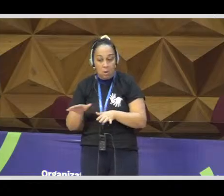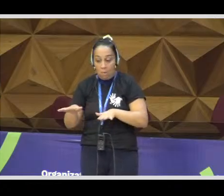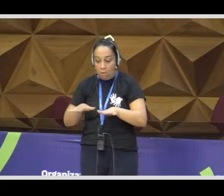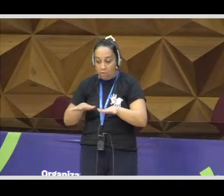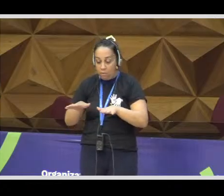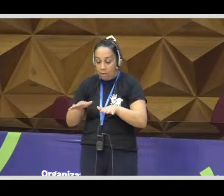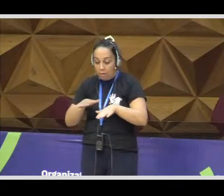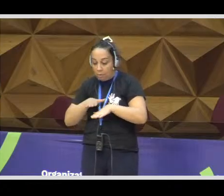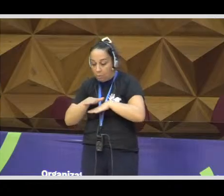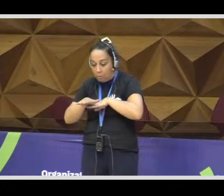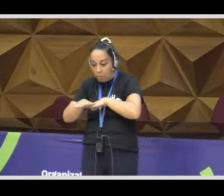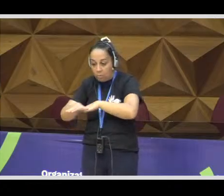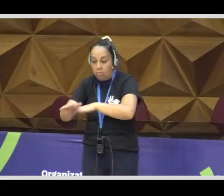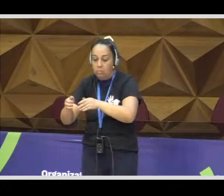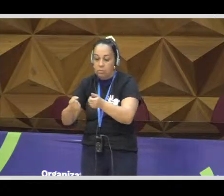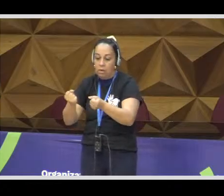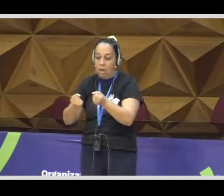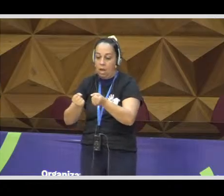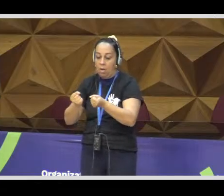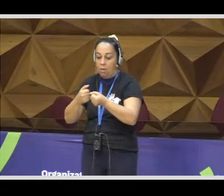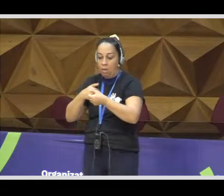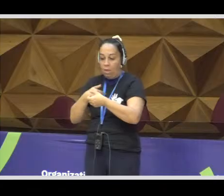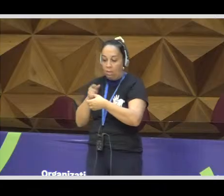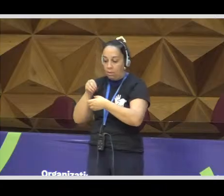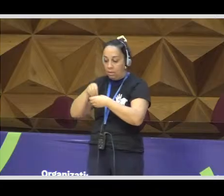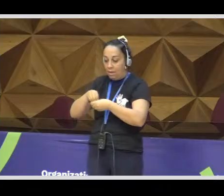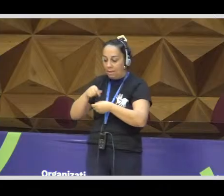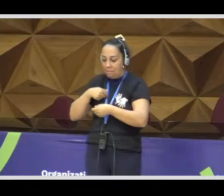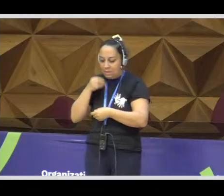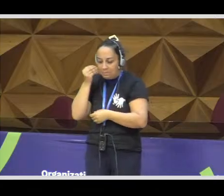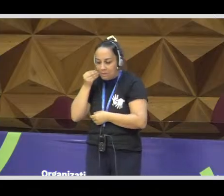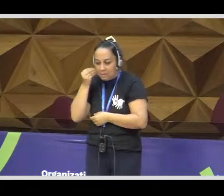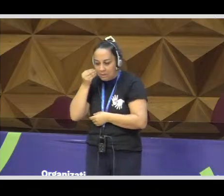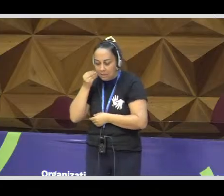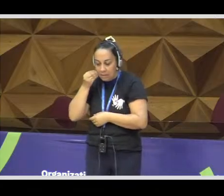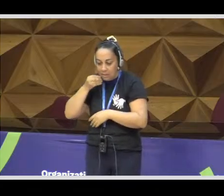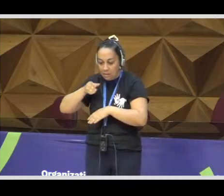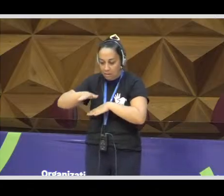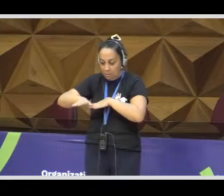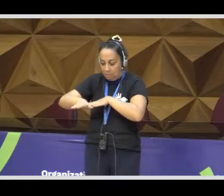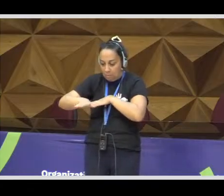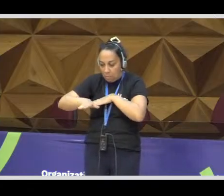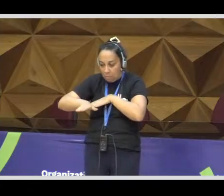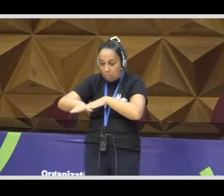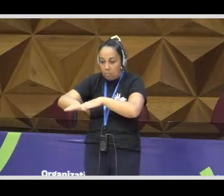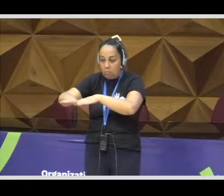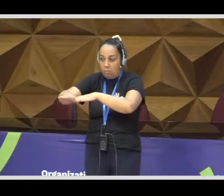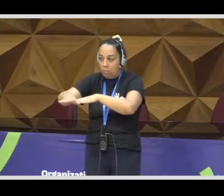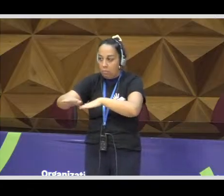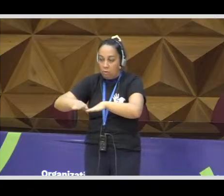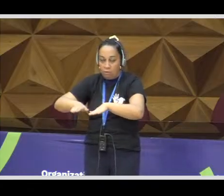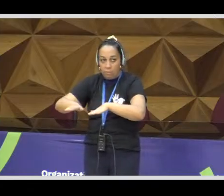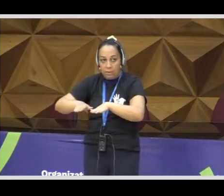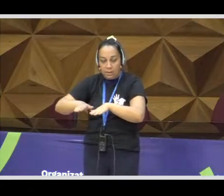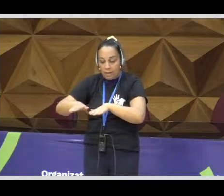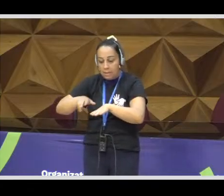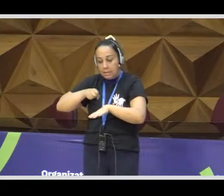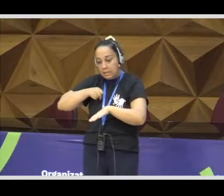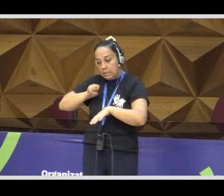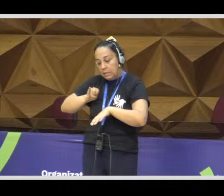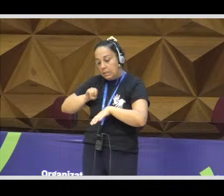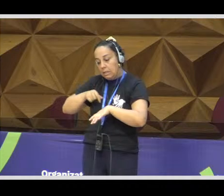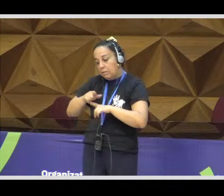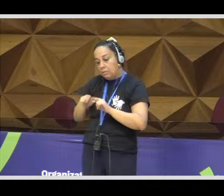to change my XR experience. So for example, maybe I could make my 30 miles or 30 kilometers per hour journey feel